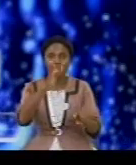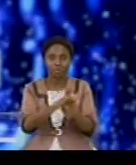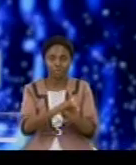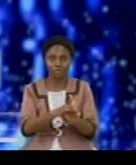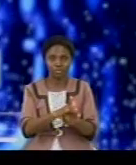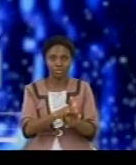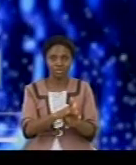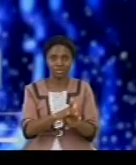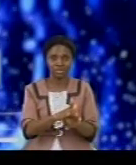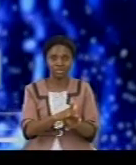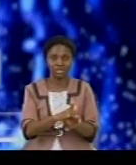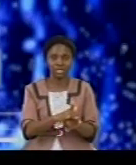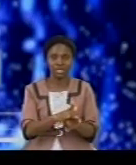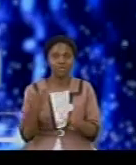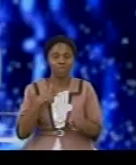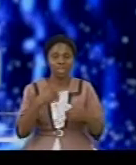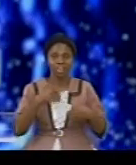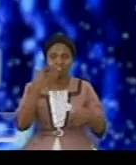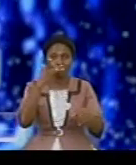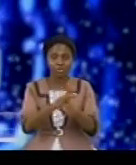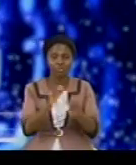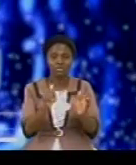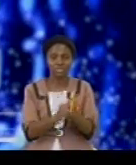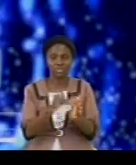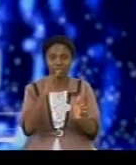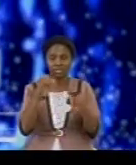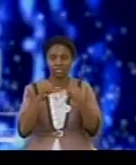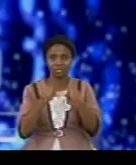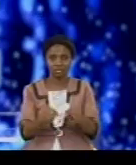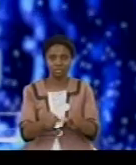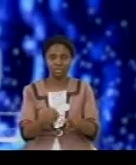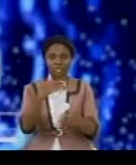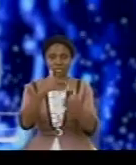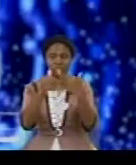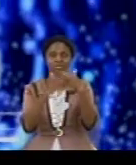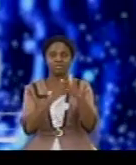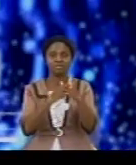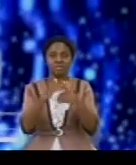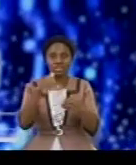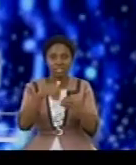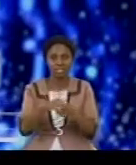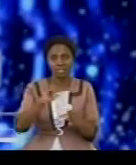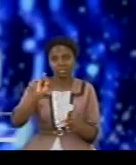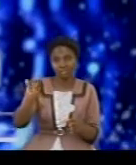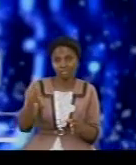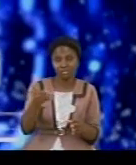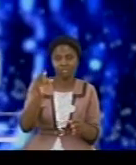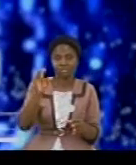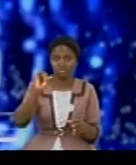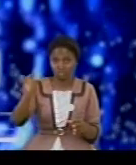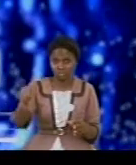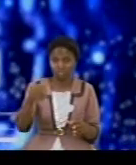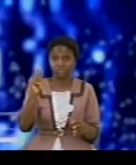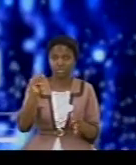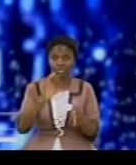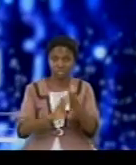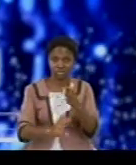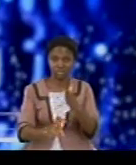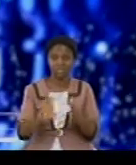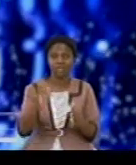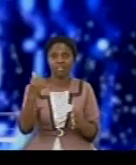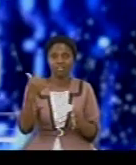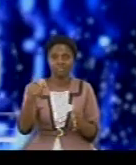of permanent residence in heaven. John chapter 14, verse 2. John chapter